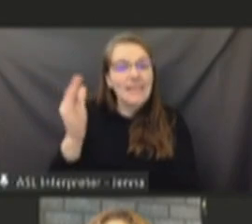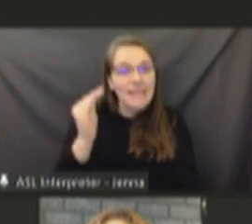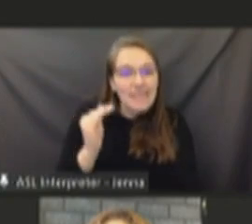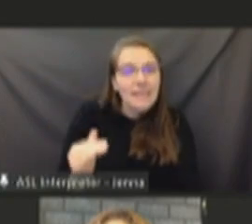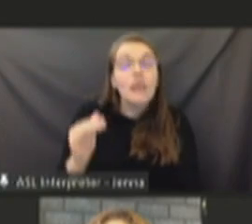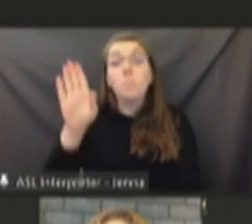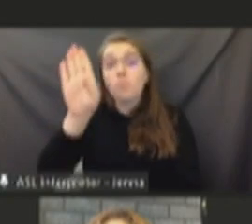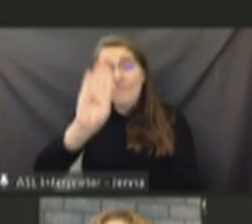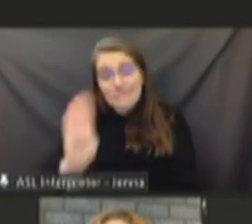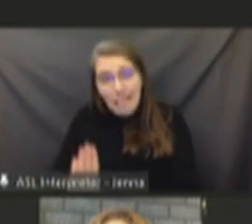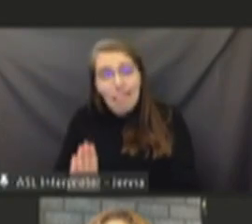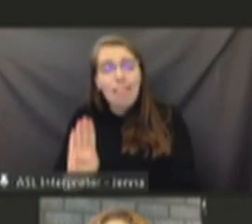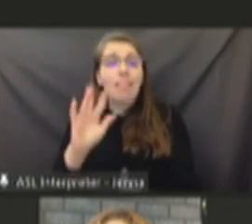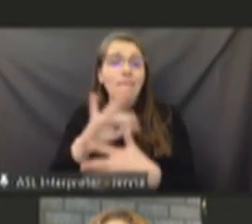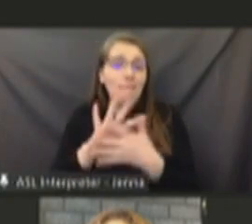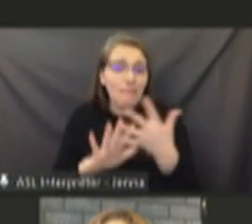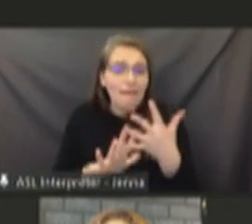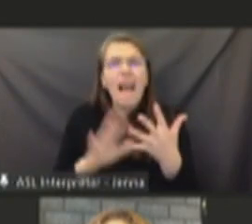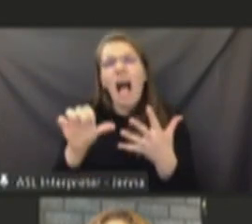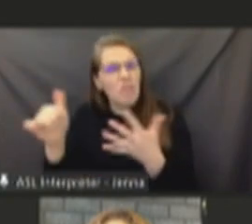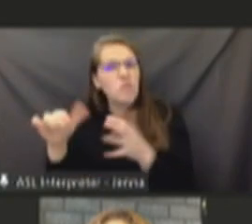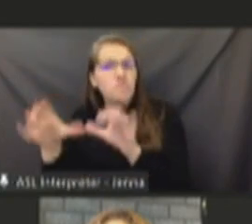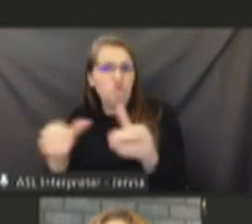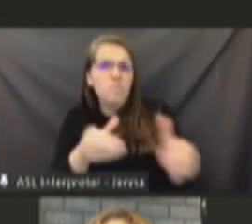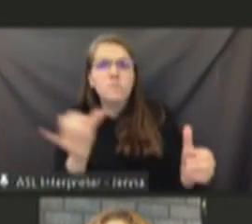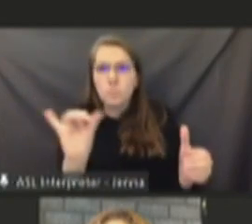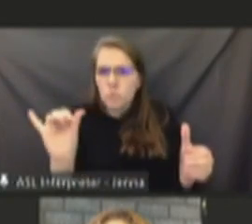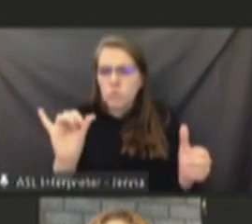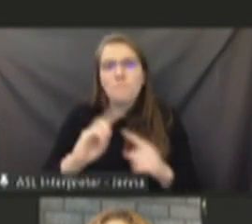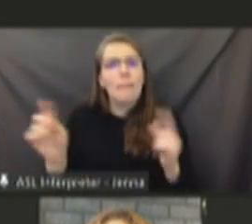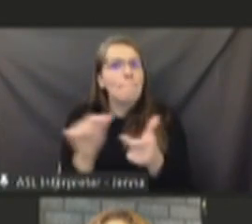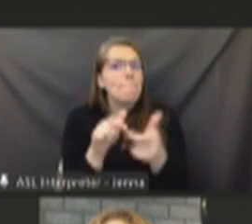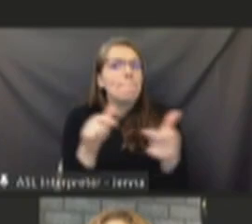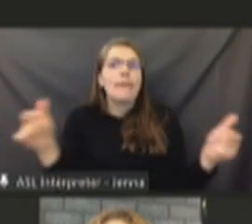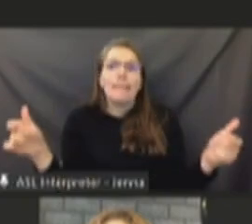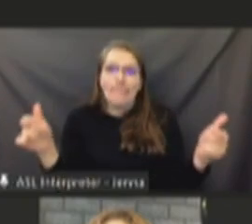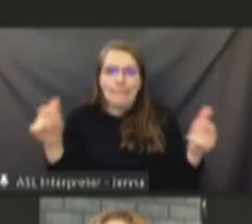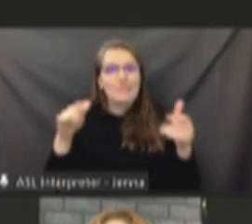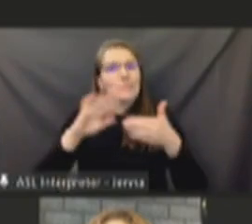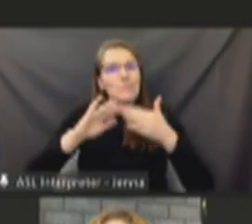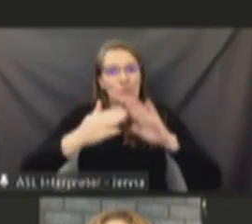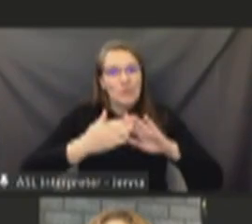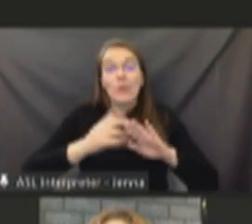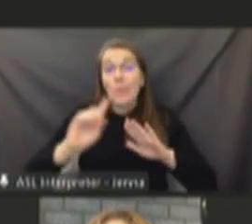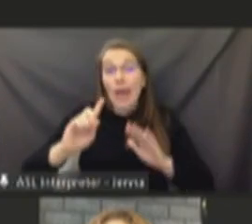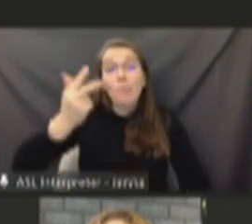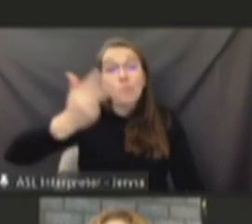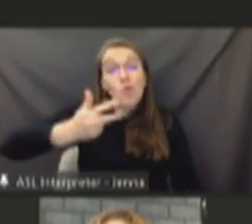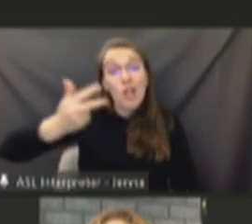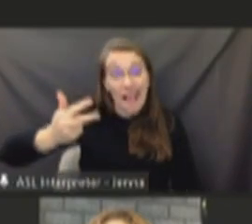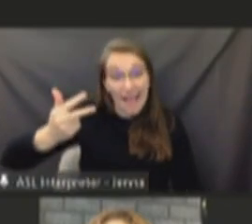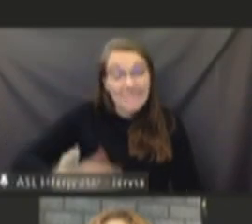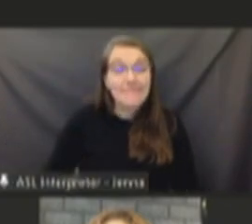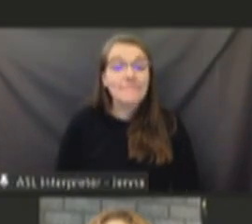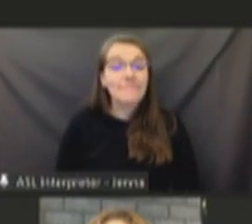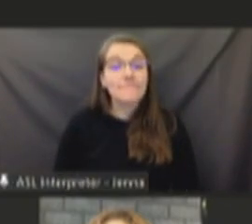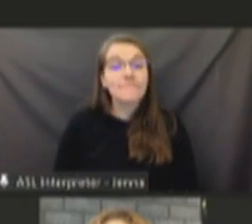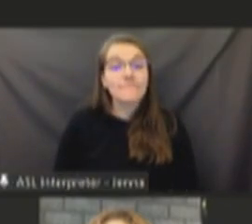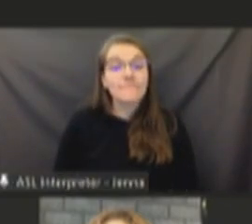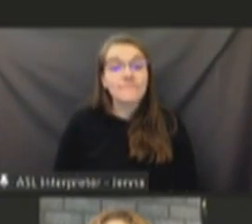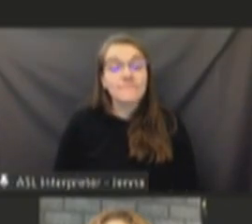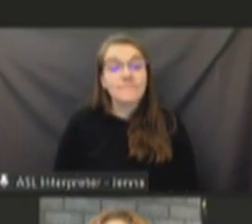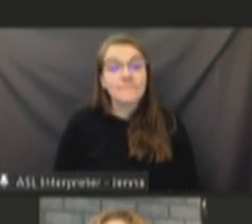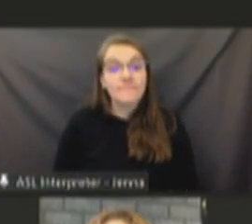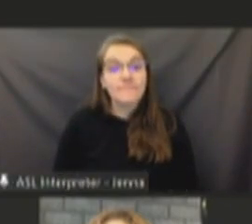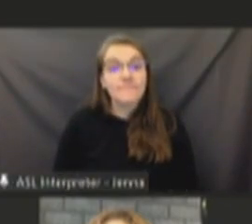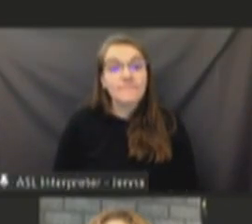represented in Boston. They're just not as big, but a huge community of them can be found in Brookline. So all of this to say that